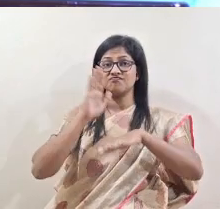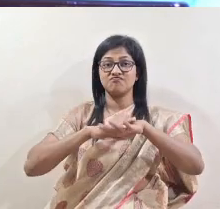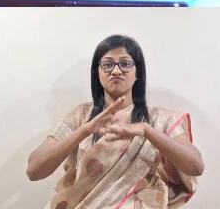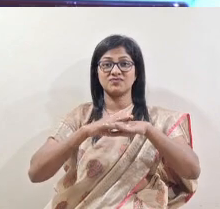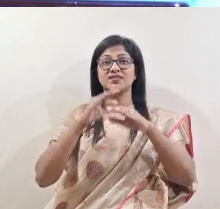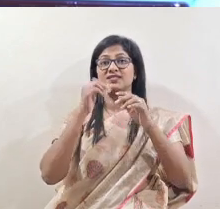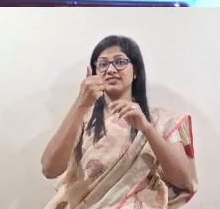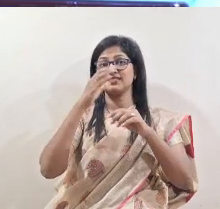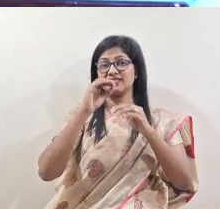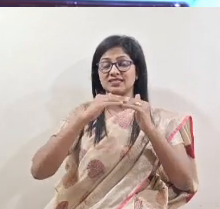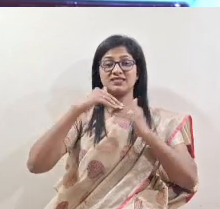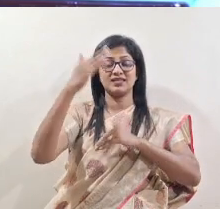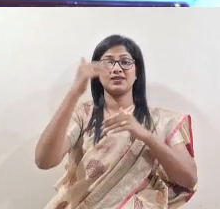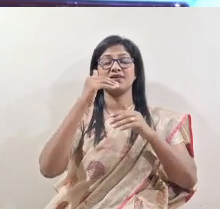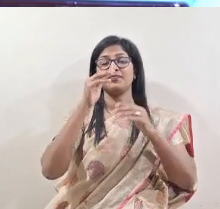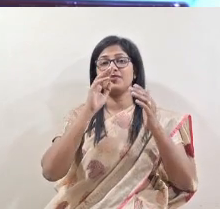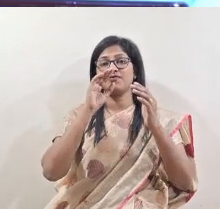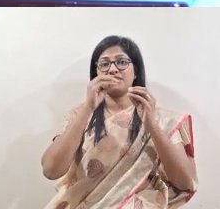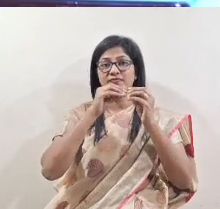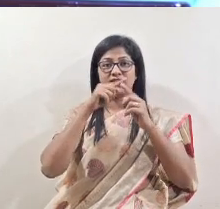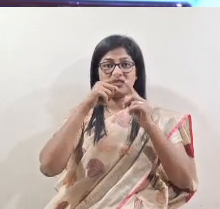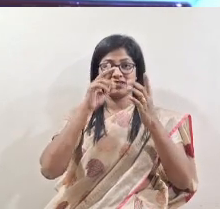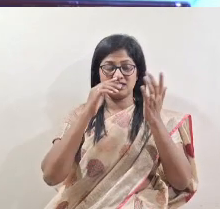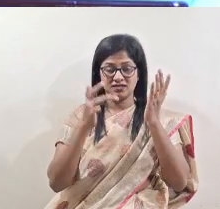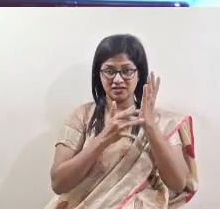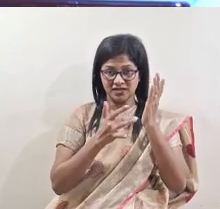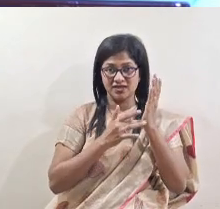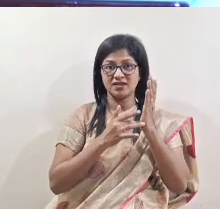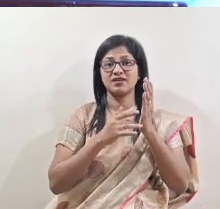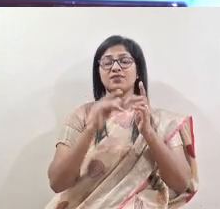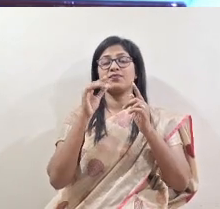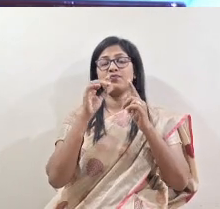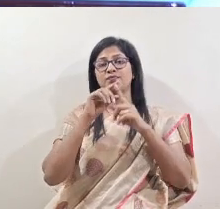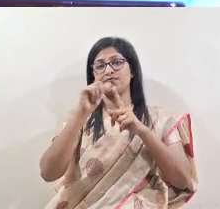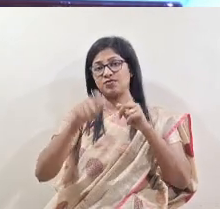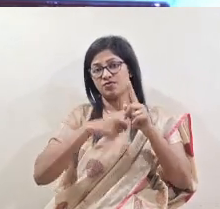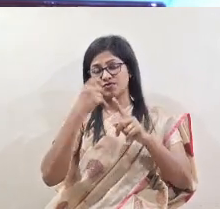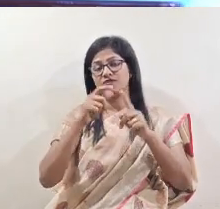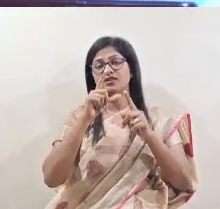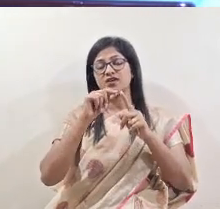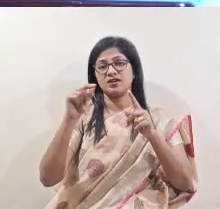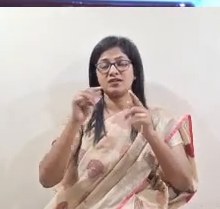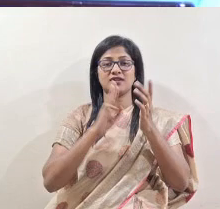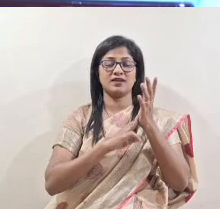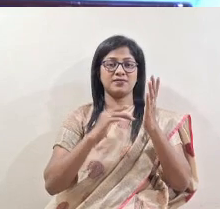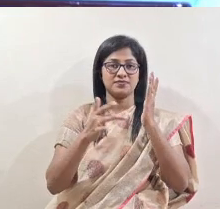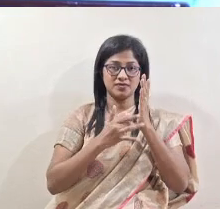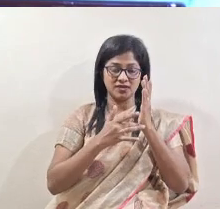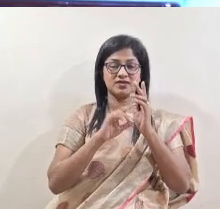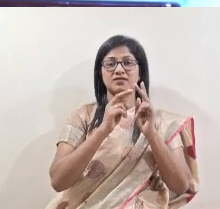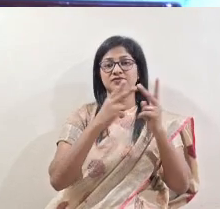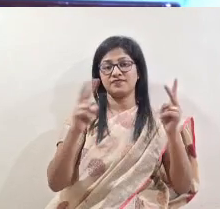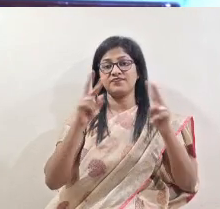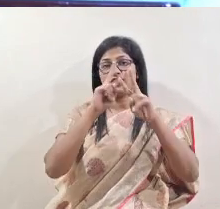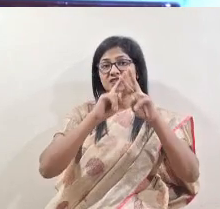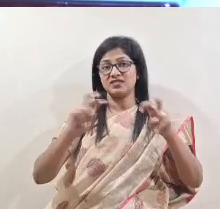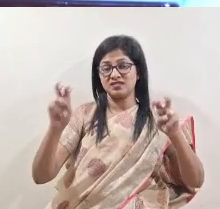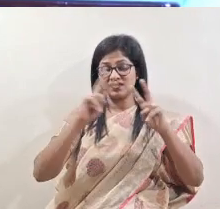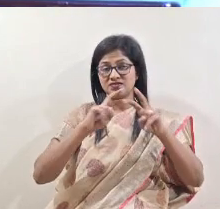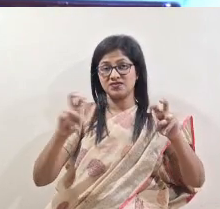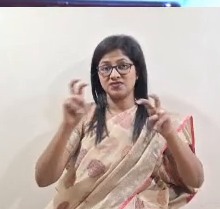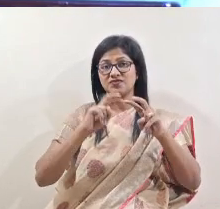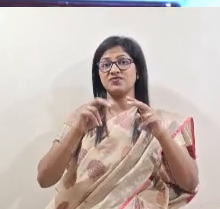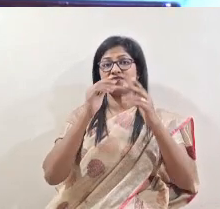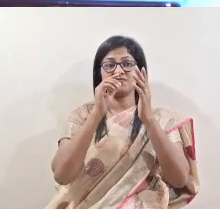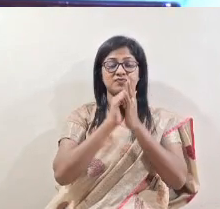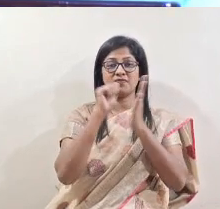has more than 60 BTech projects, 100 MTech dissertation and 13 PhD and postdocs. He has over 130 research publications in